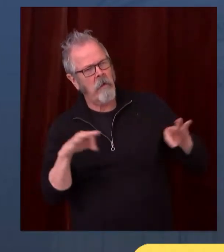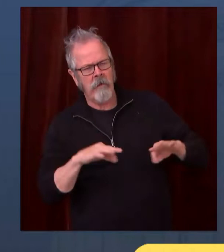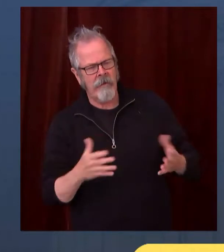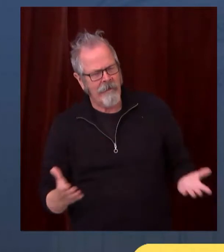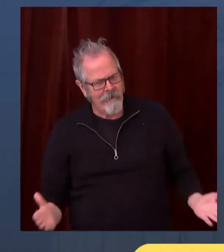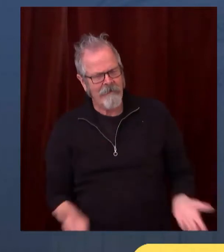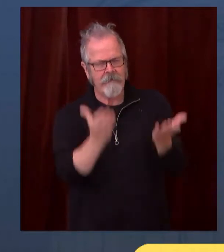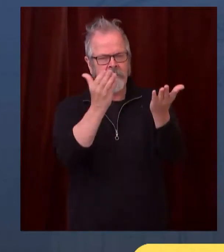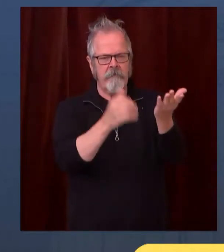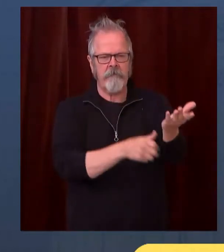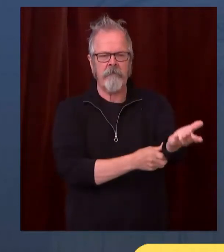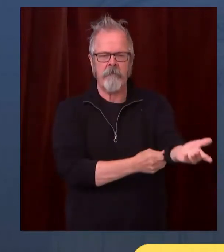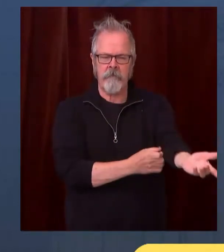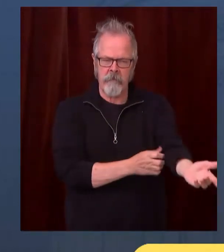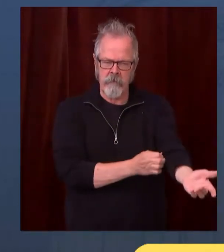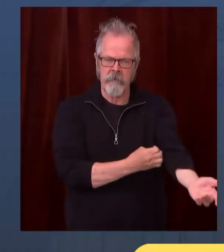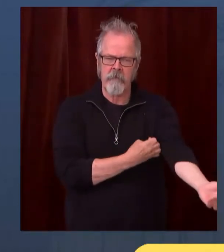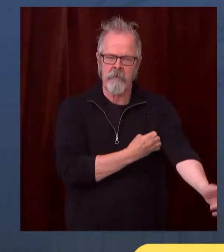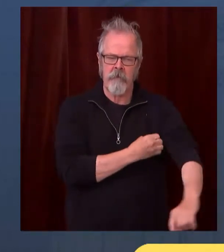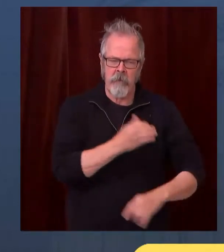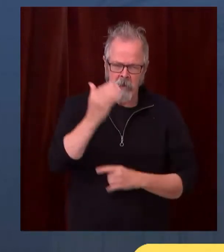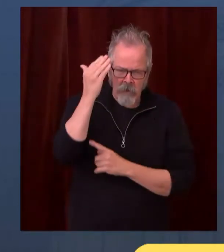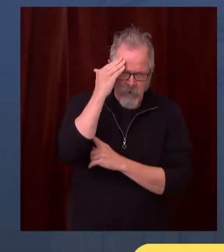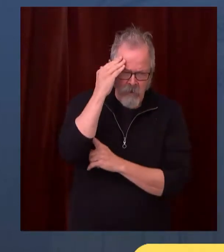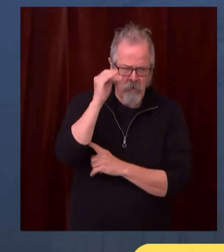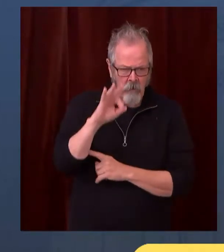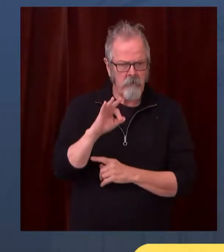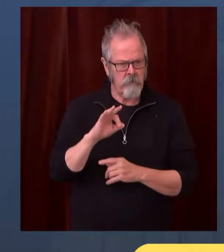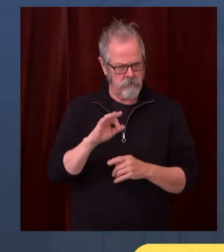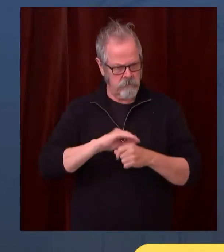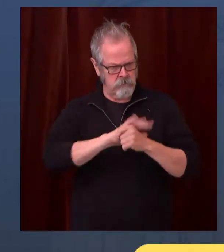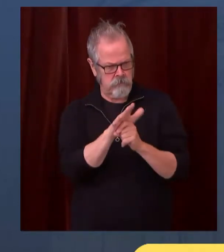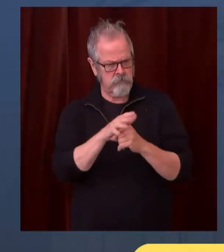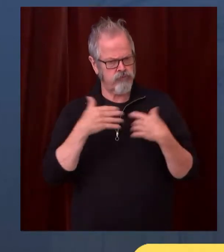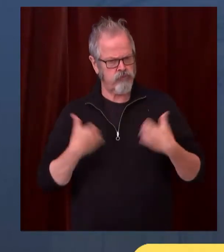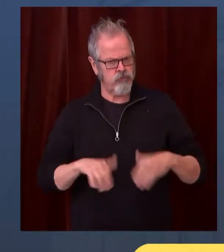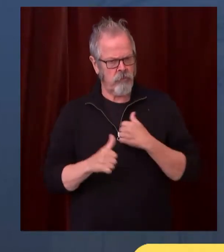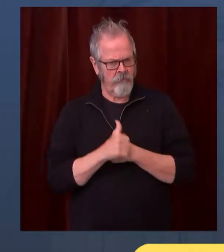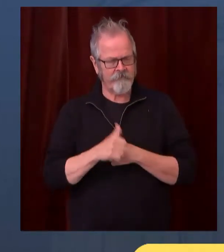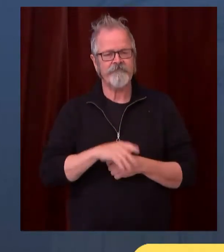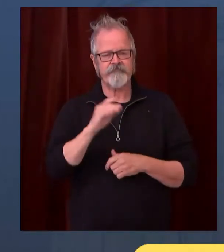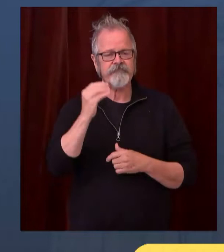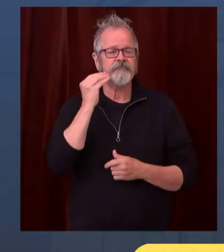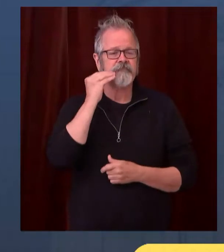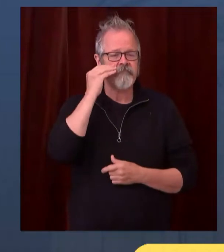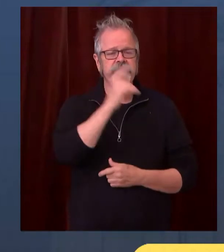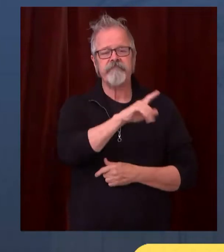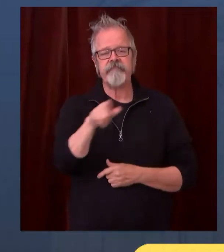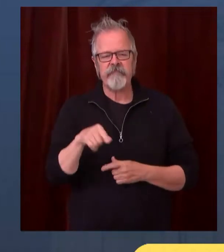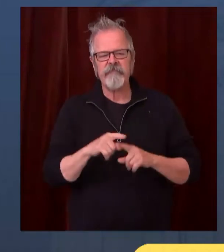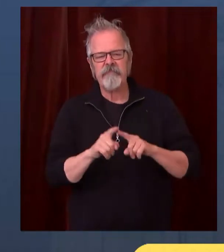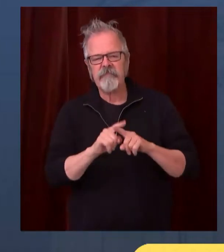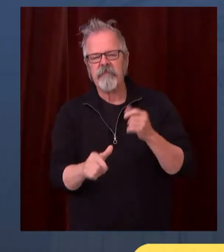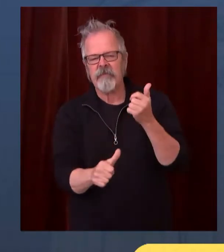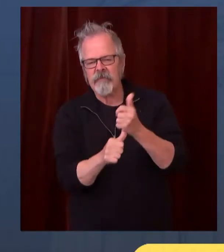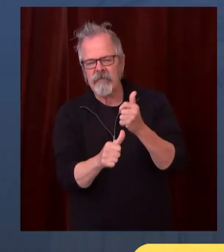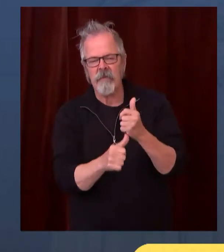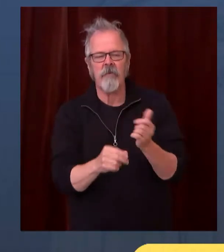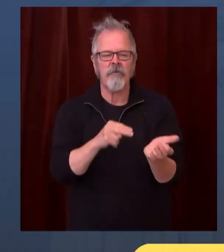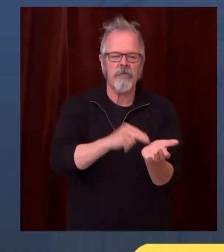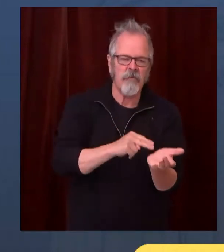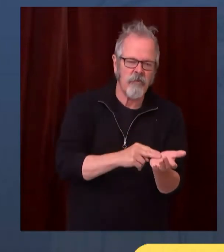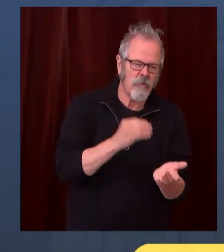over 3,000 adult family homes. We have also spent the past few months working diligently